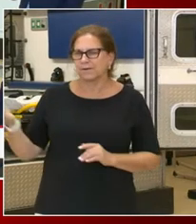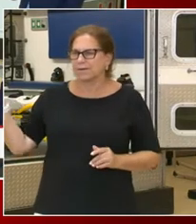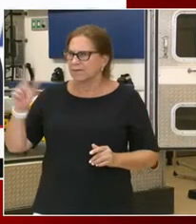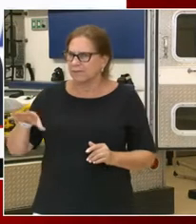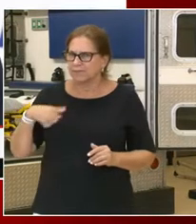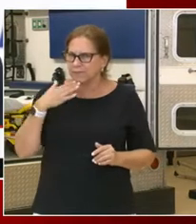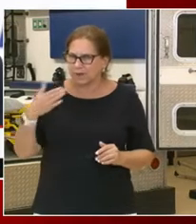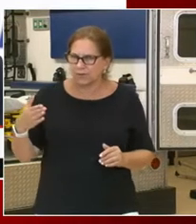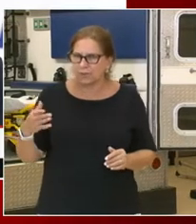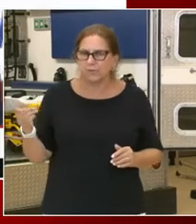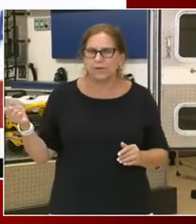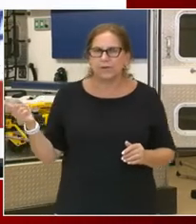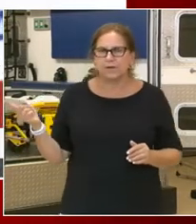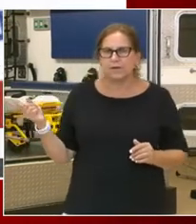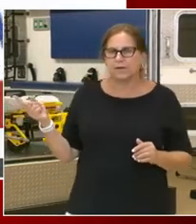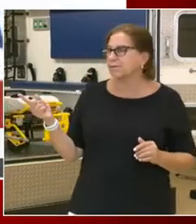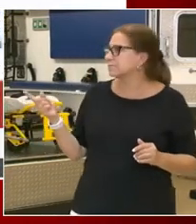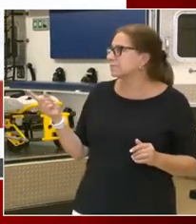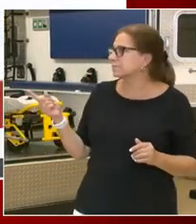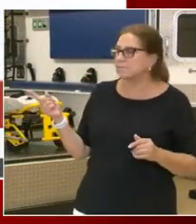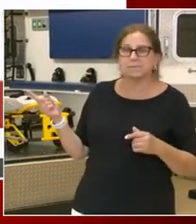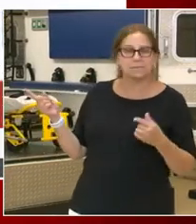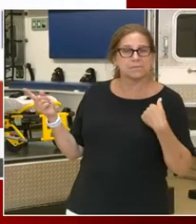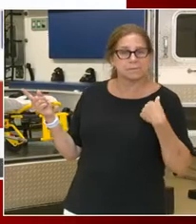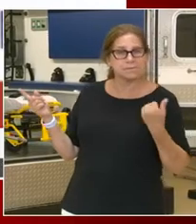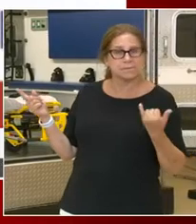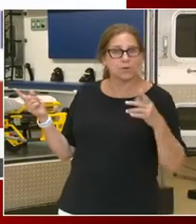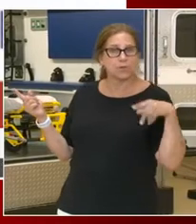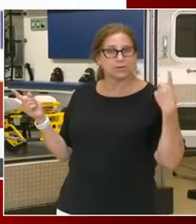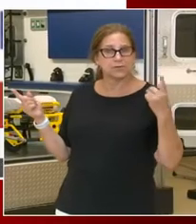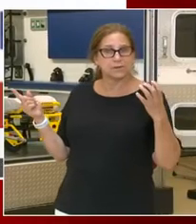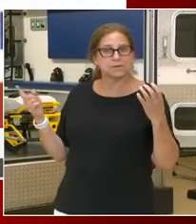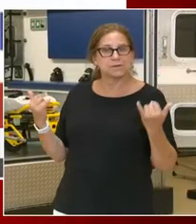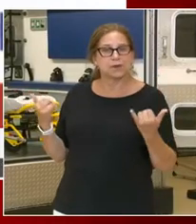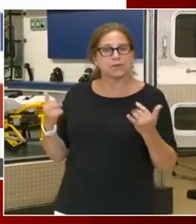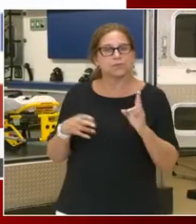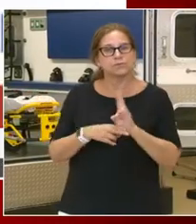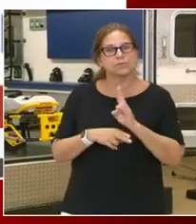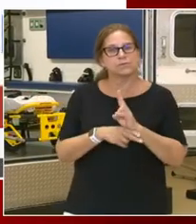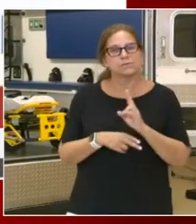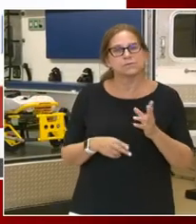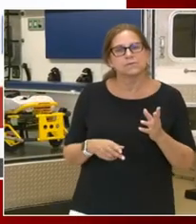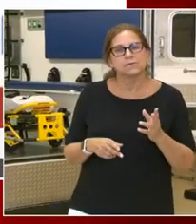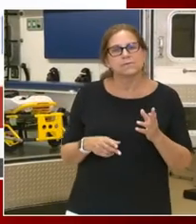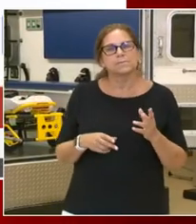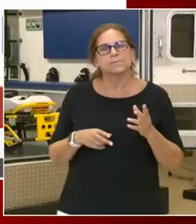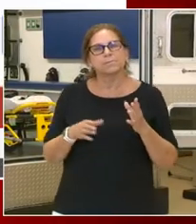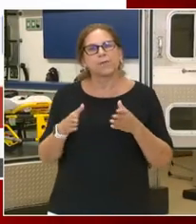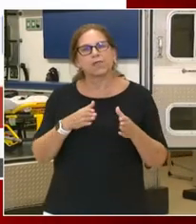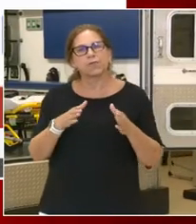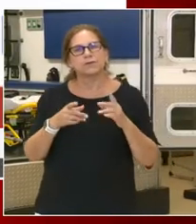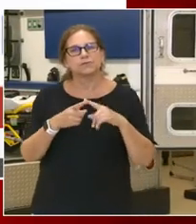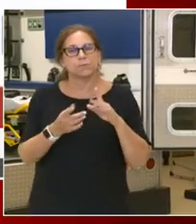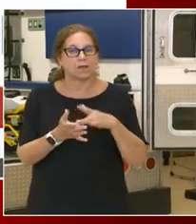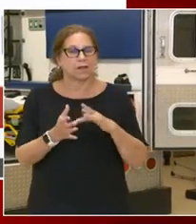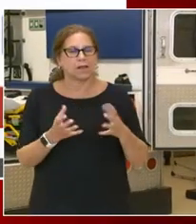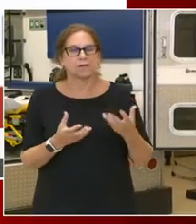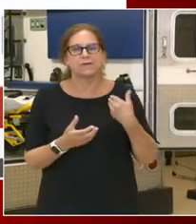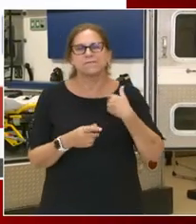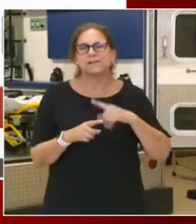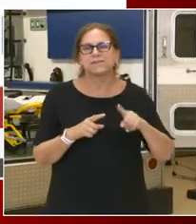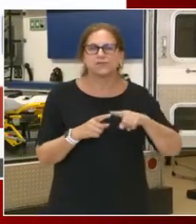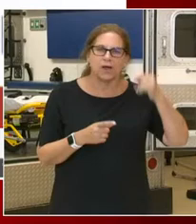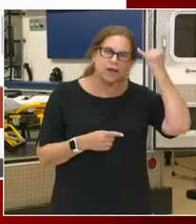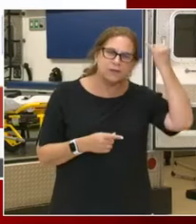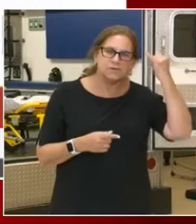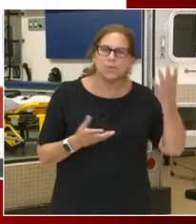of the way in which we work together and reimagine experiences for residents. So, for example, our high school students have been through so much during this pandemic,